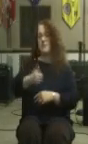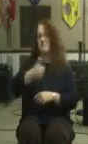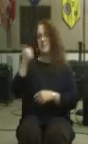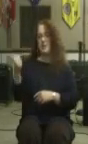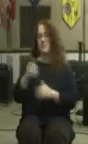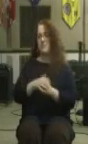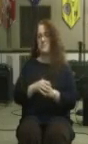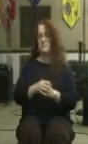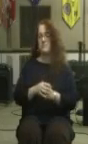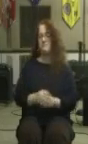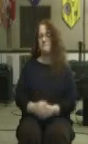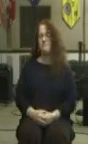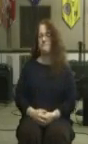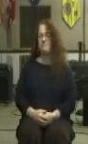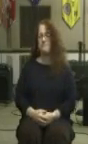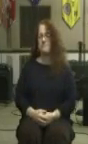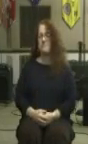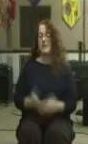do something else.